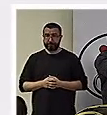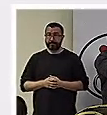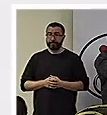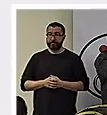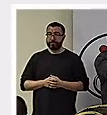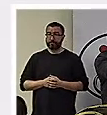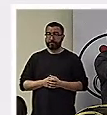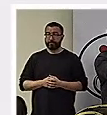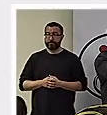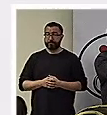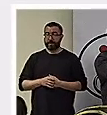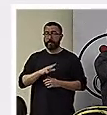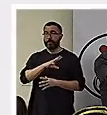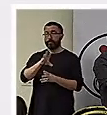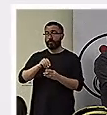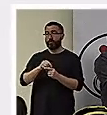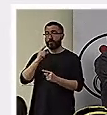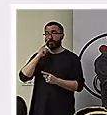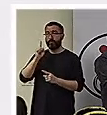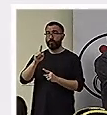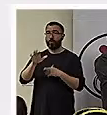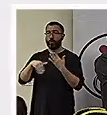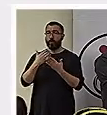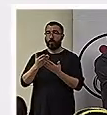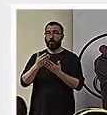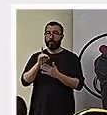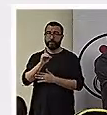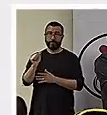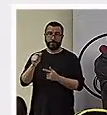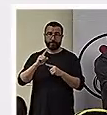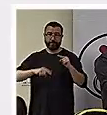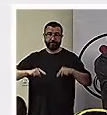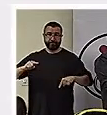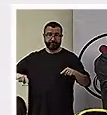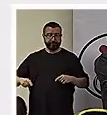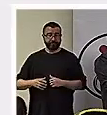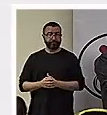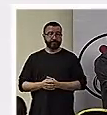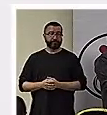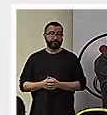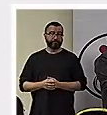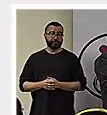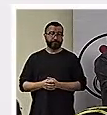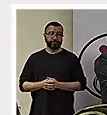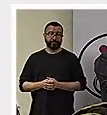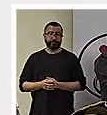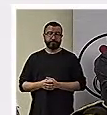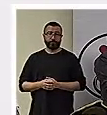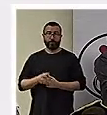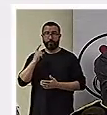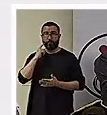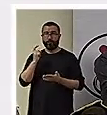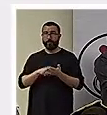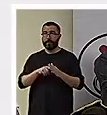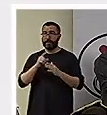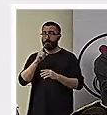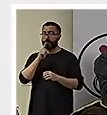people of all abilities. This award reflects the dedication of our